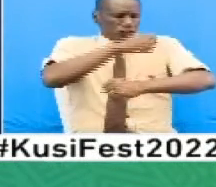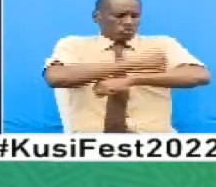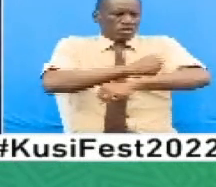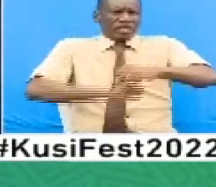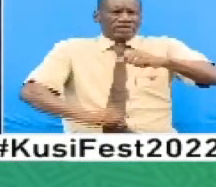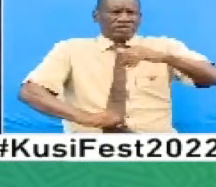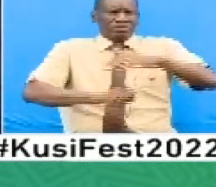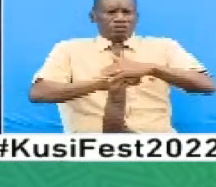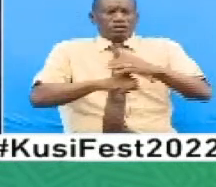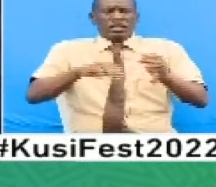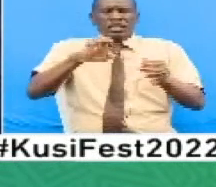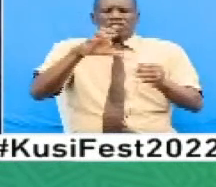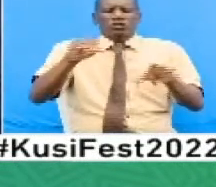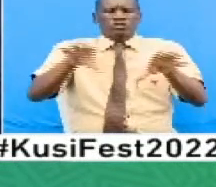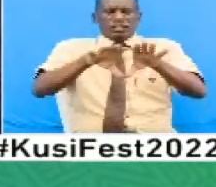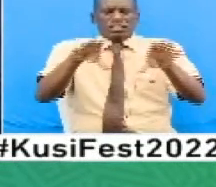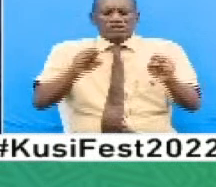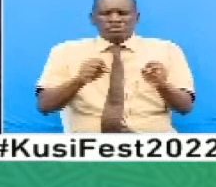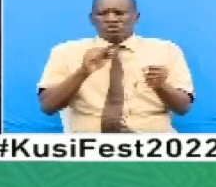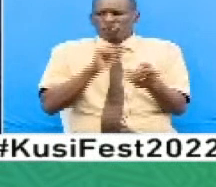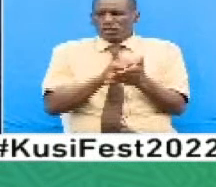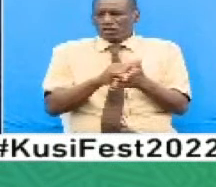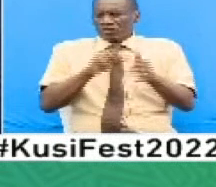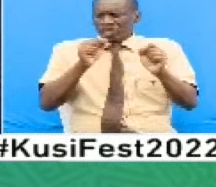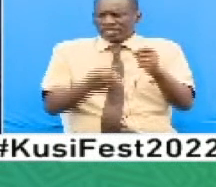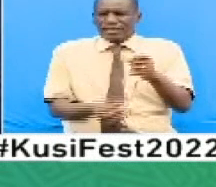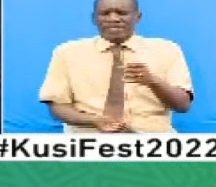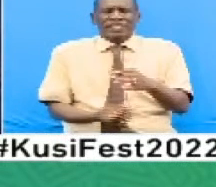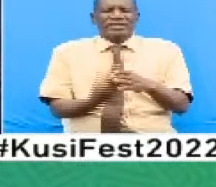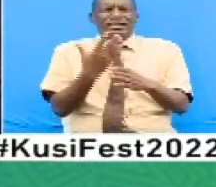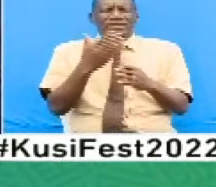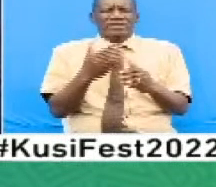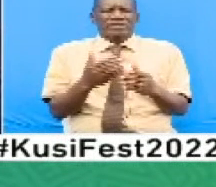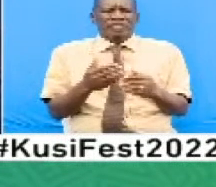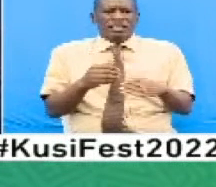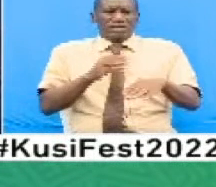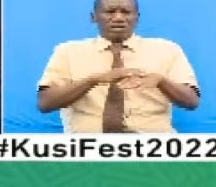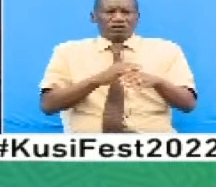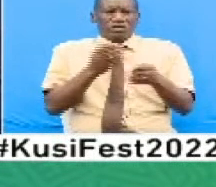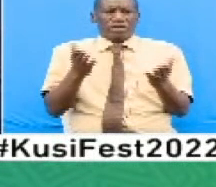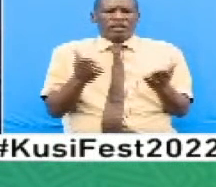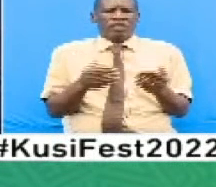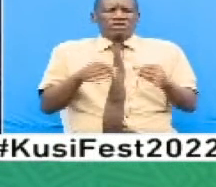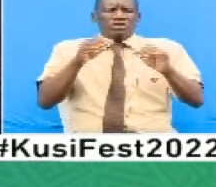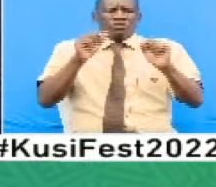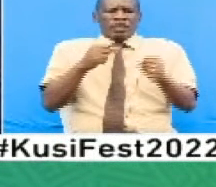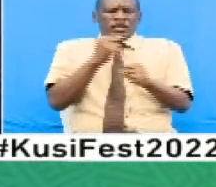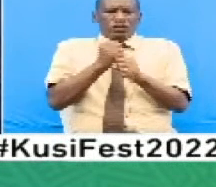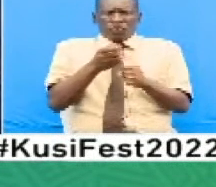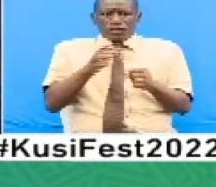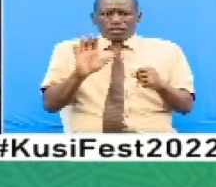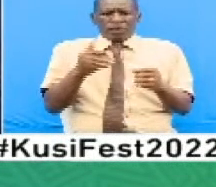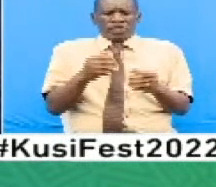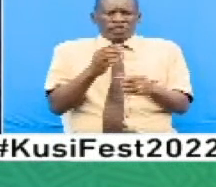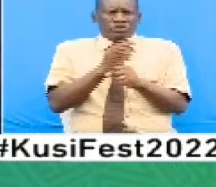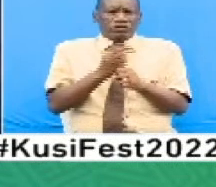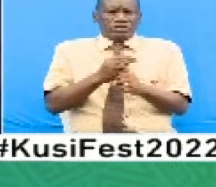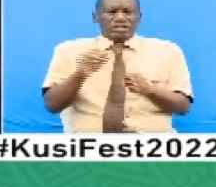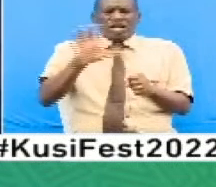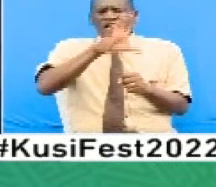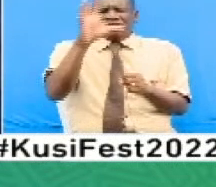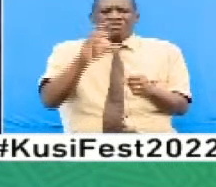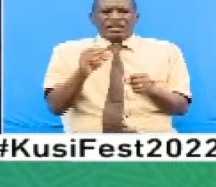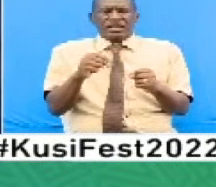whole ecosystem so that we create scale. So we can do this by leveraging the continent's